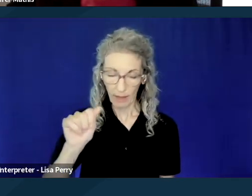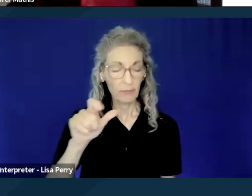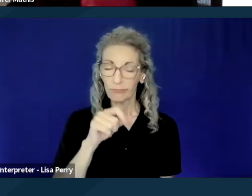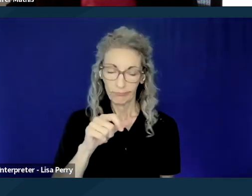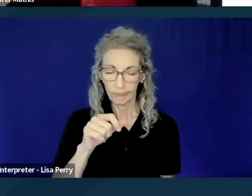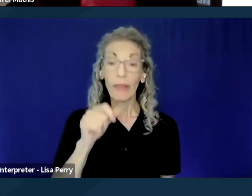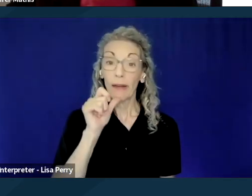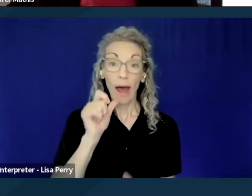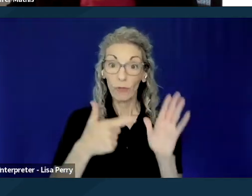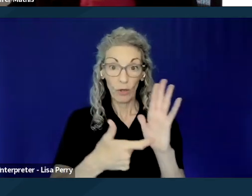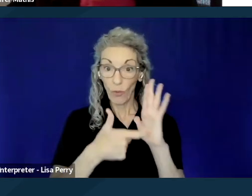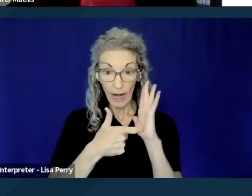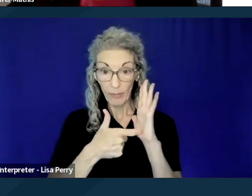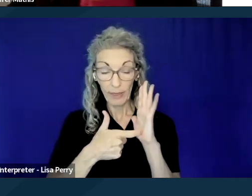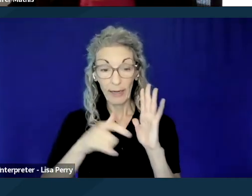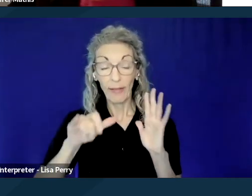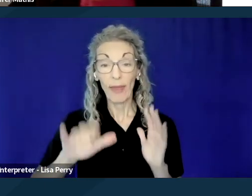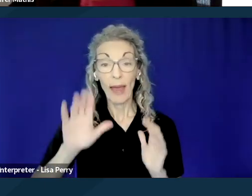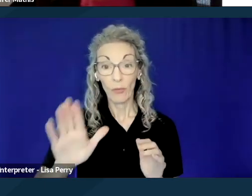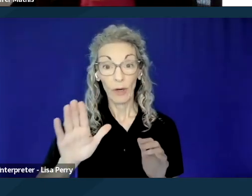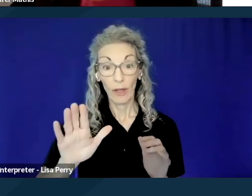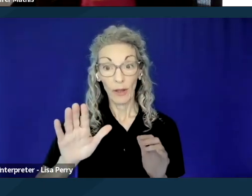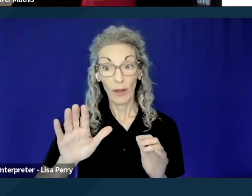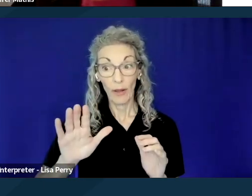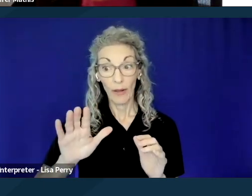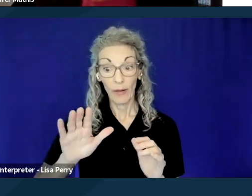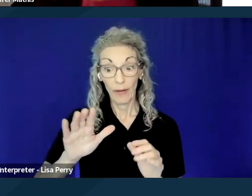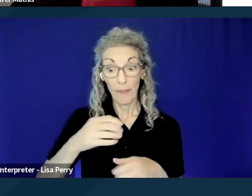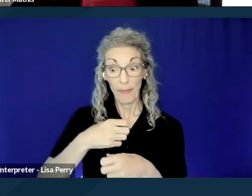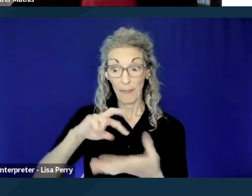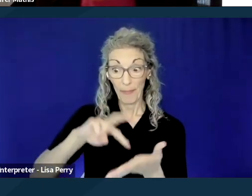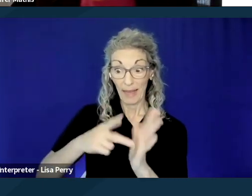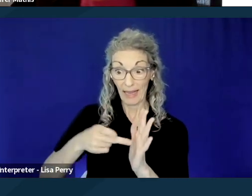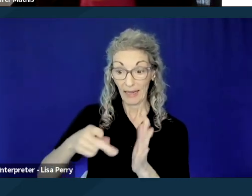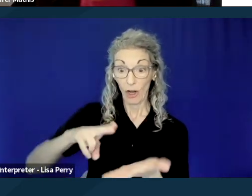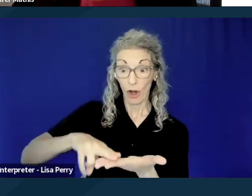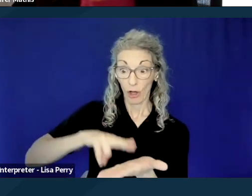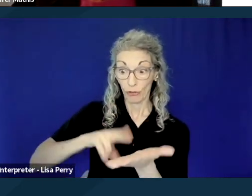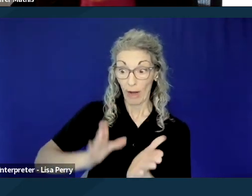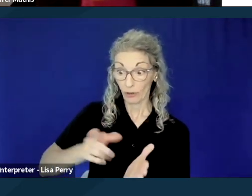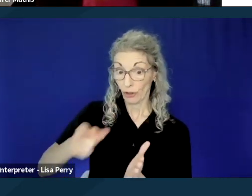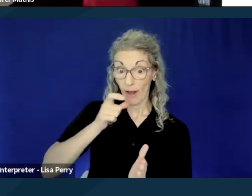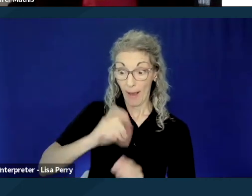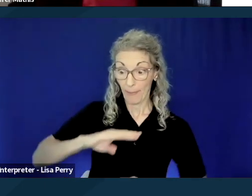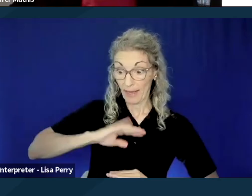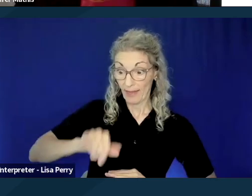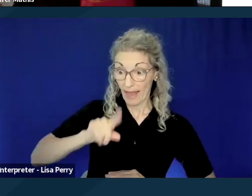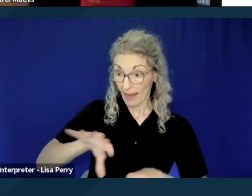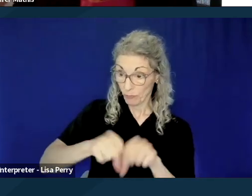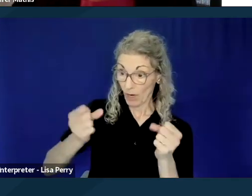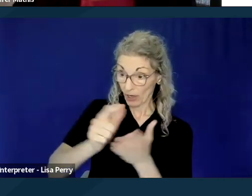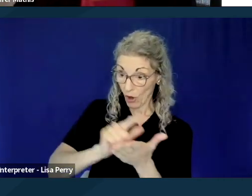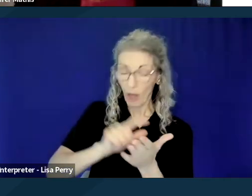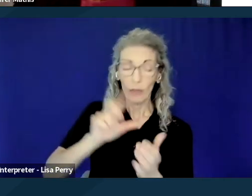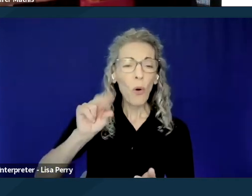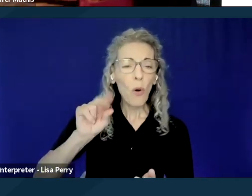that will put a contractor in violation of the law if the contractor isn't meeting it. but it is a benchmark.